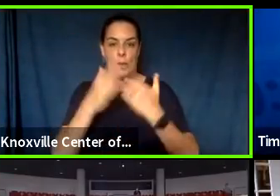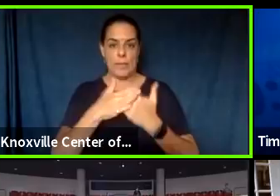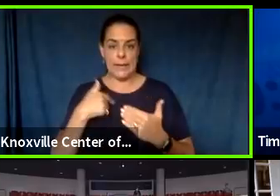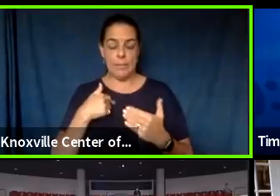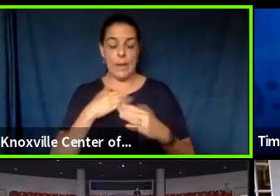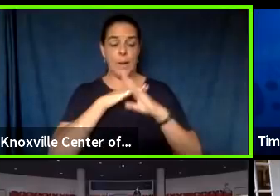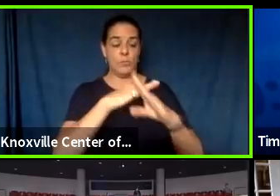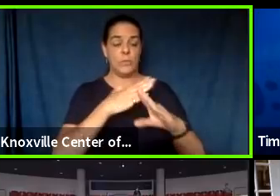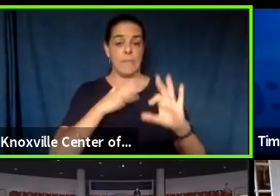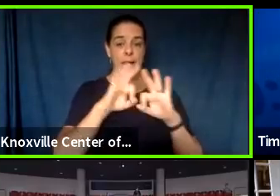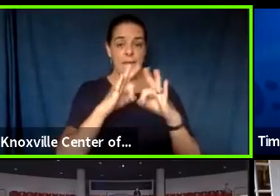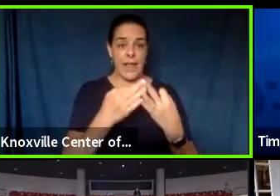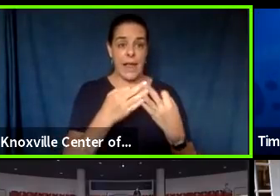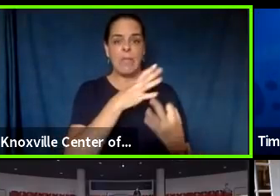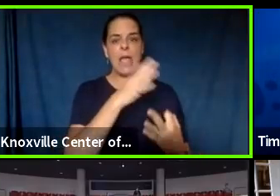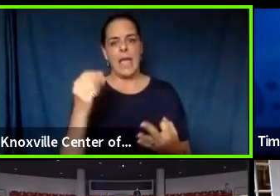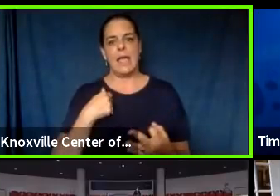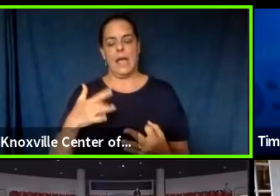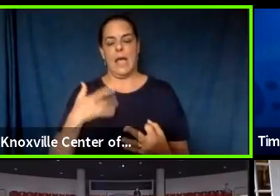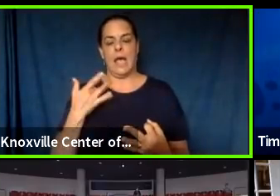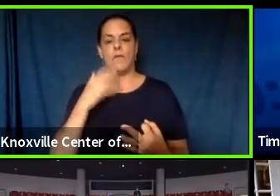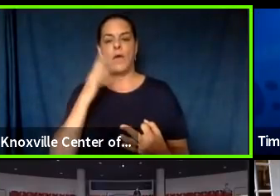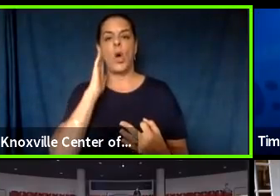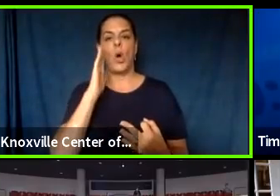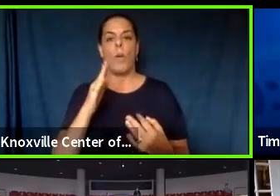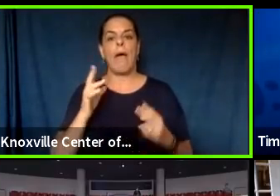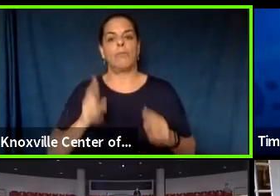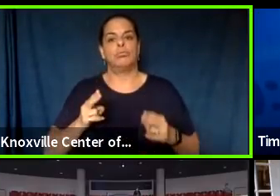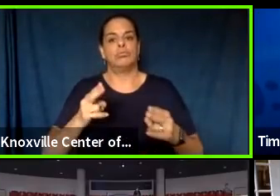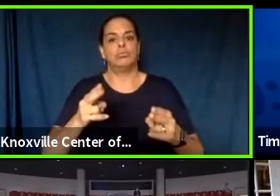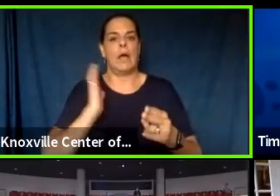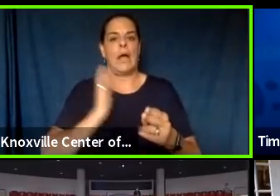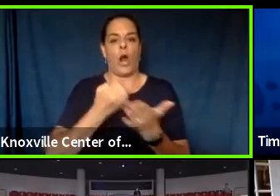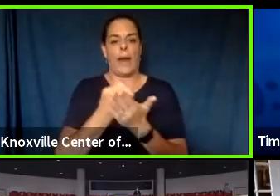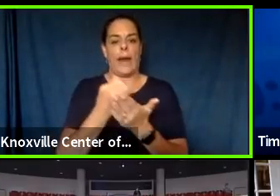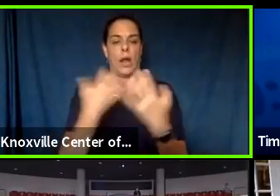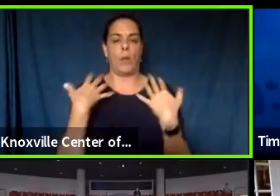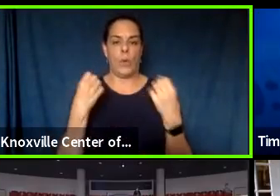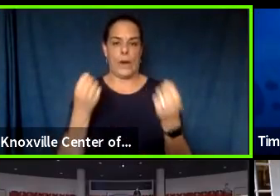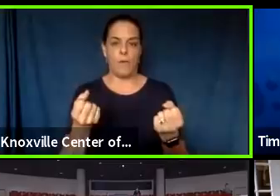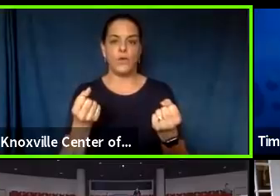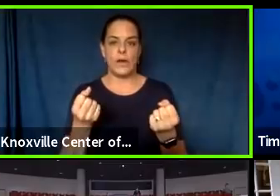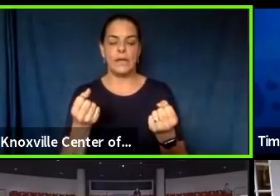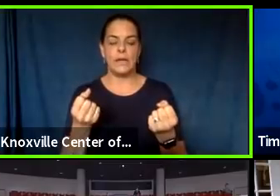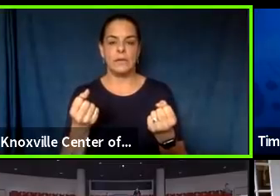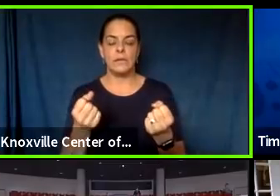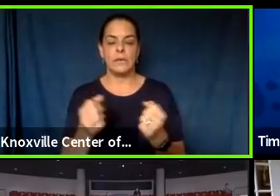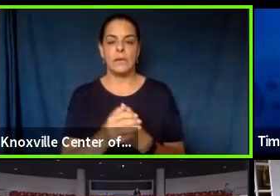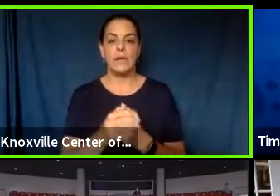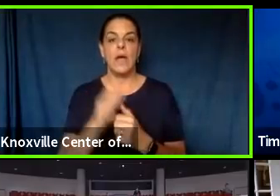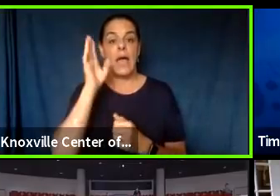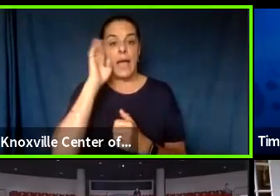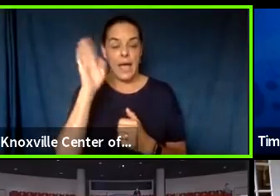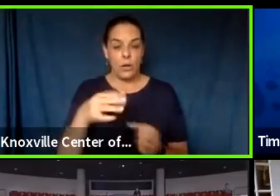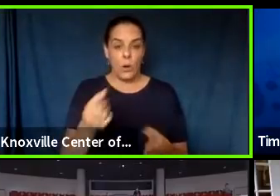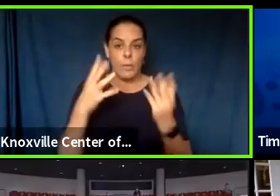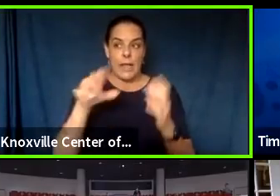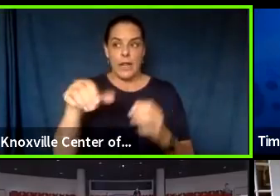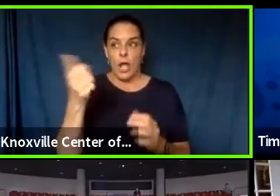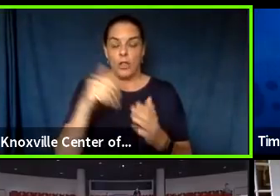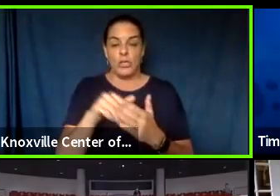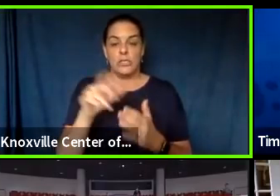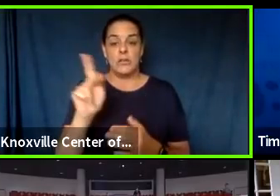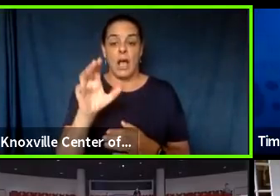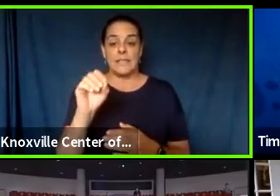family, and I think it will hasten our economic recovery. I know that many, many others in Knox